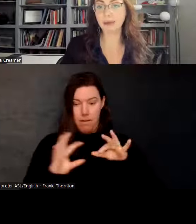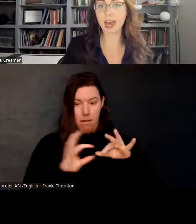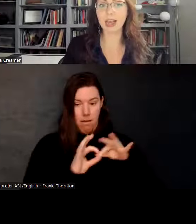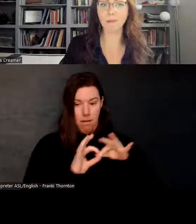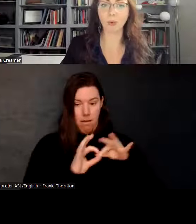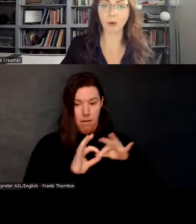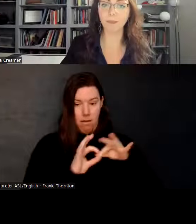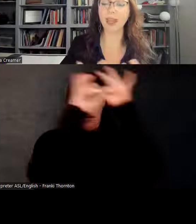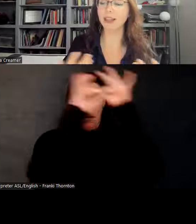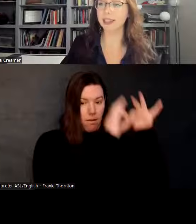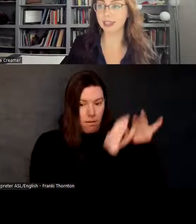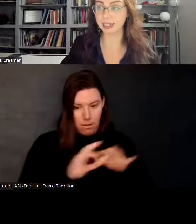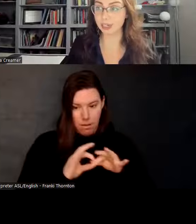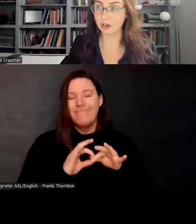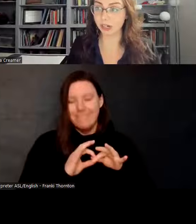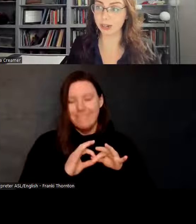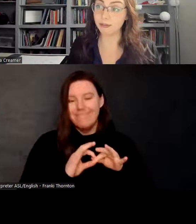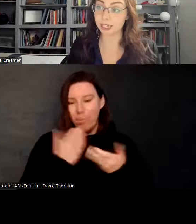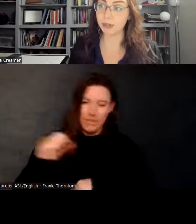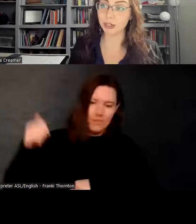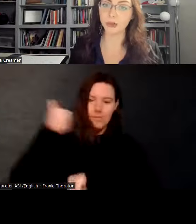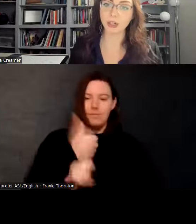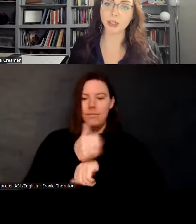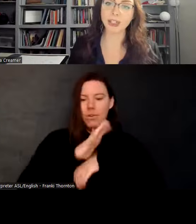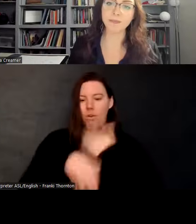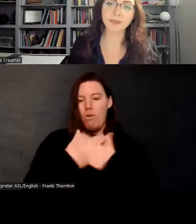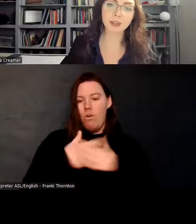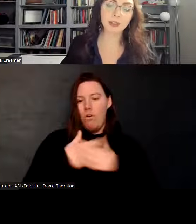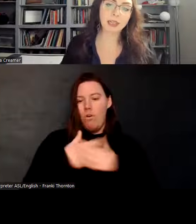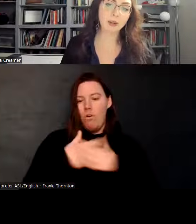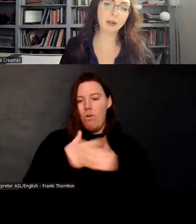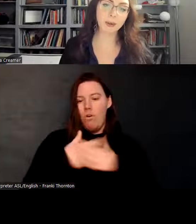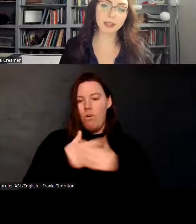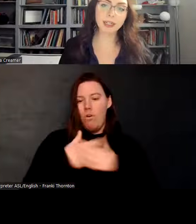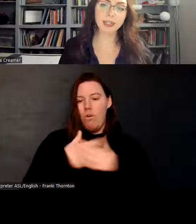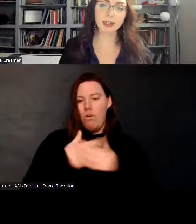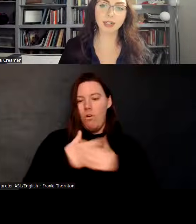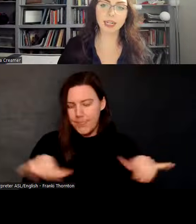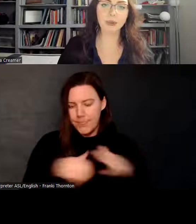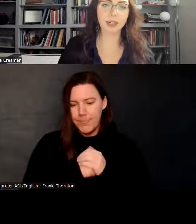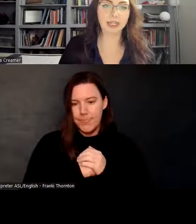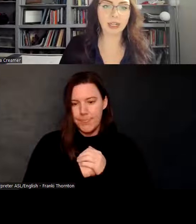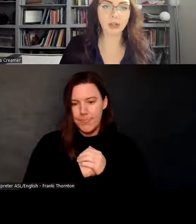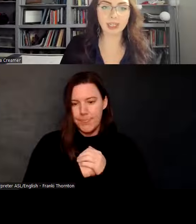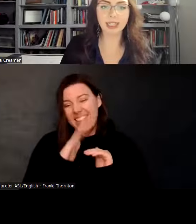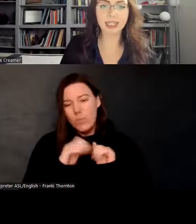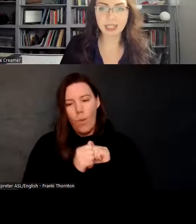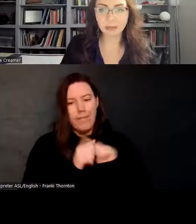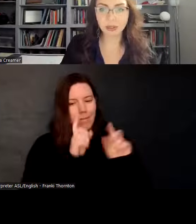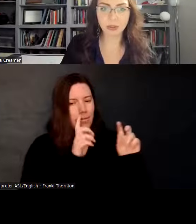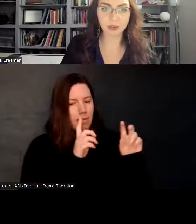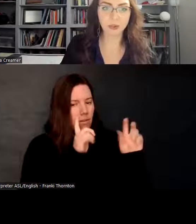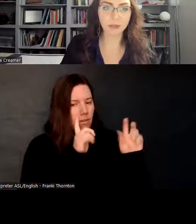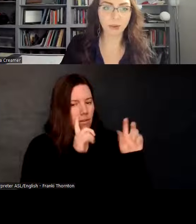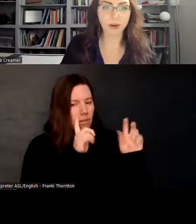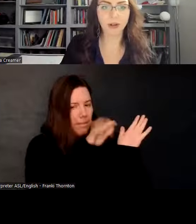at the same time, or at least in consideration of these bigger structures. So the coherence of the site's organization really